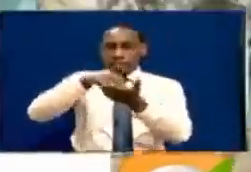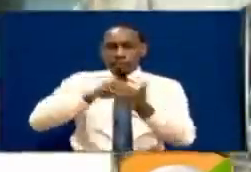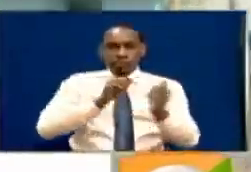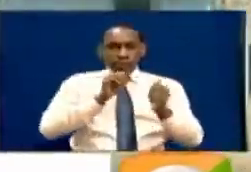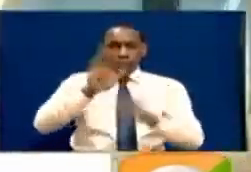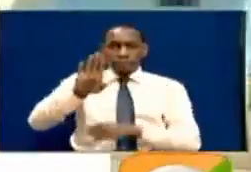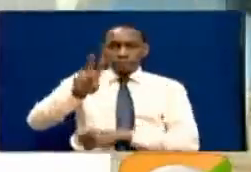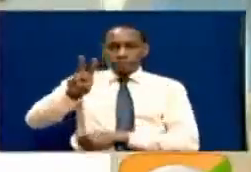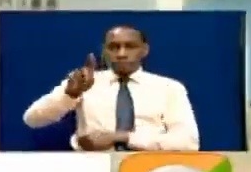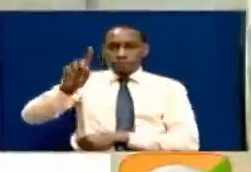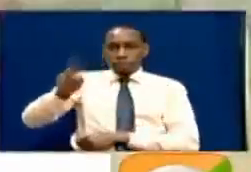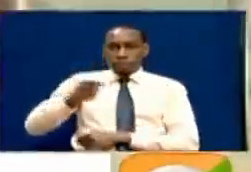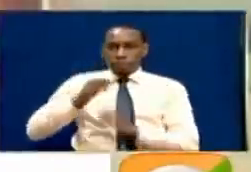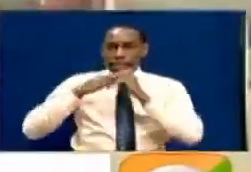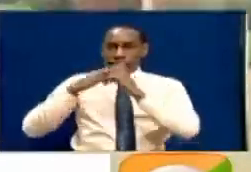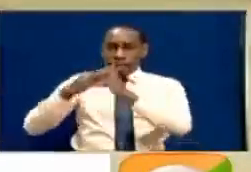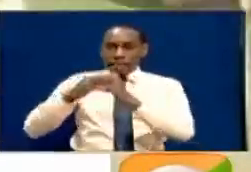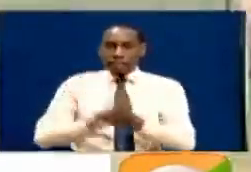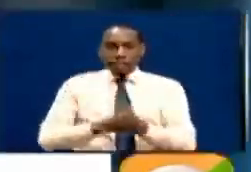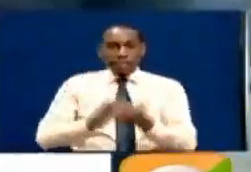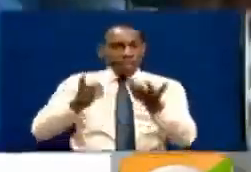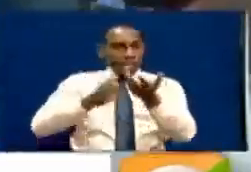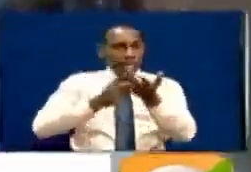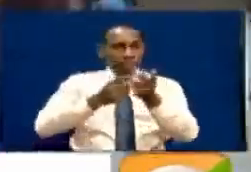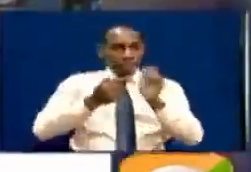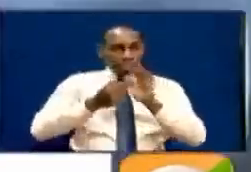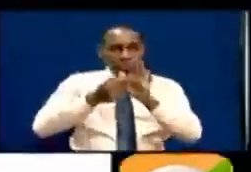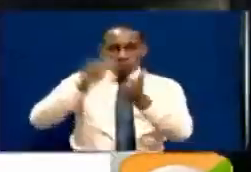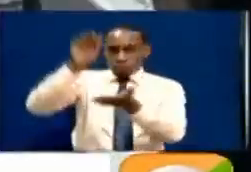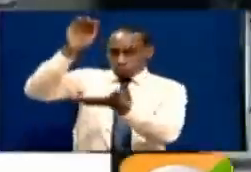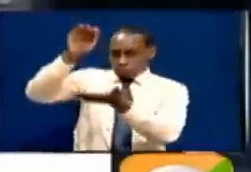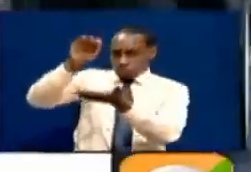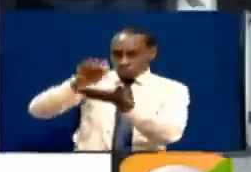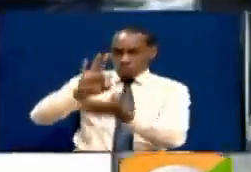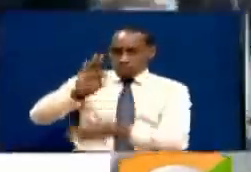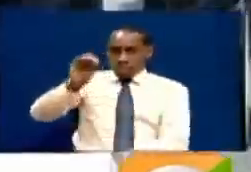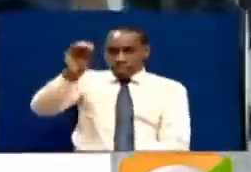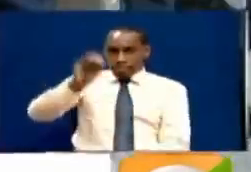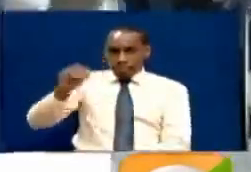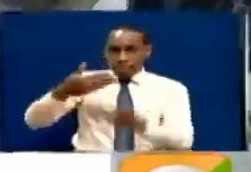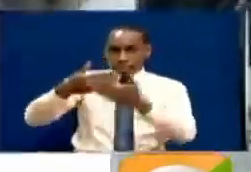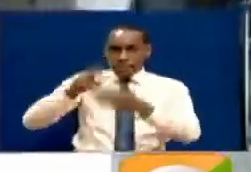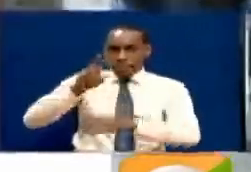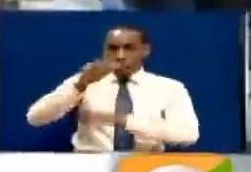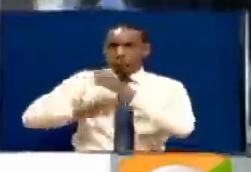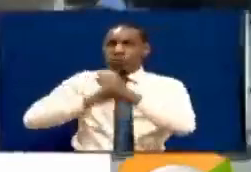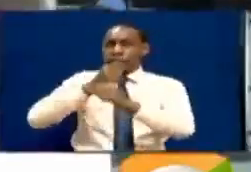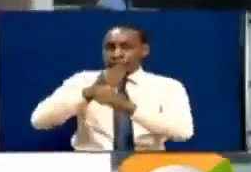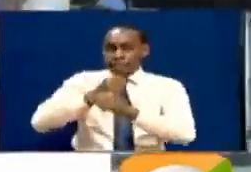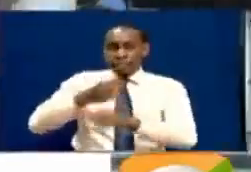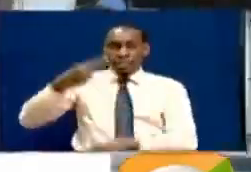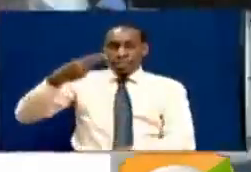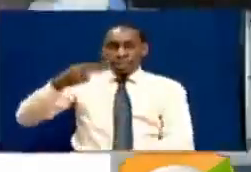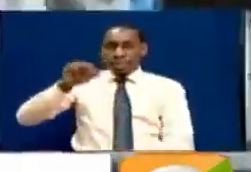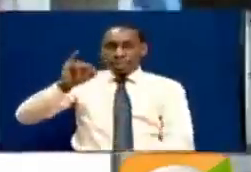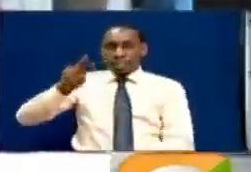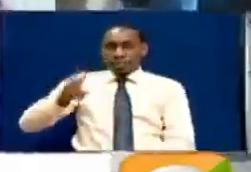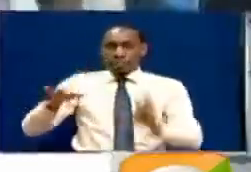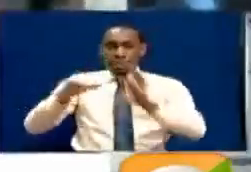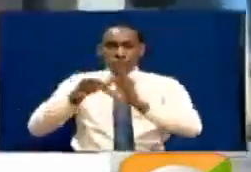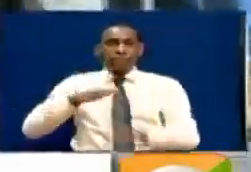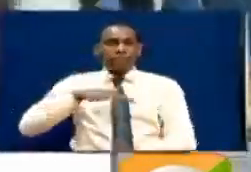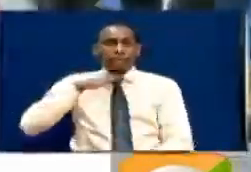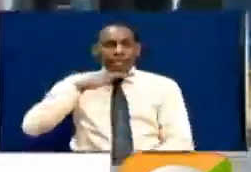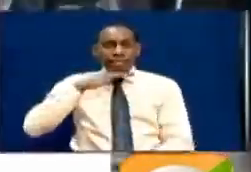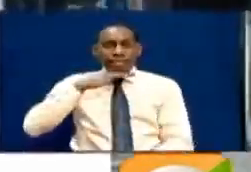the 52,800. Though the numbers show a steady decline by 30% in the last 2 years, HIV-related deaths